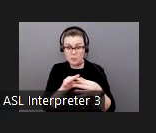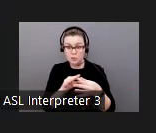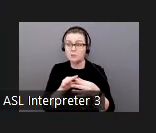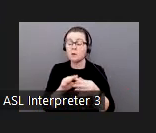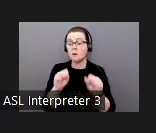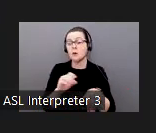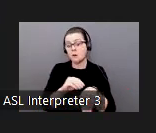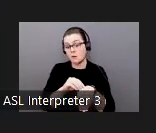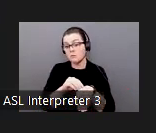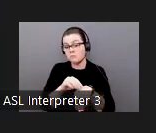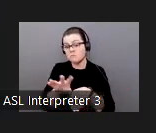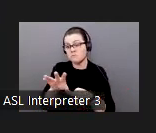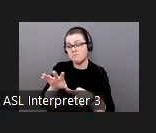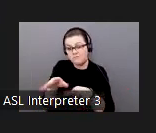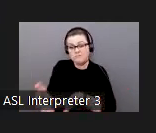women,